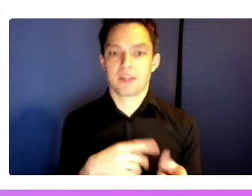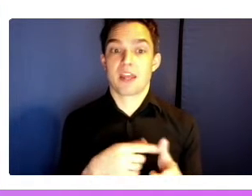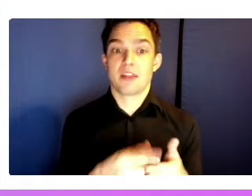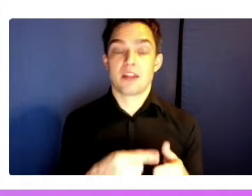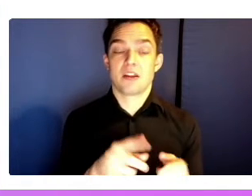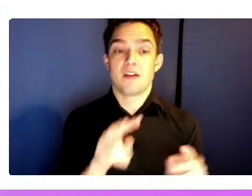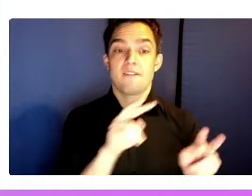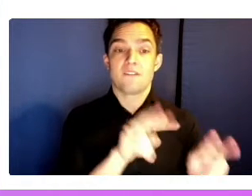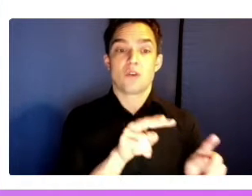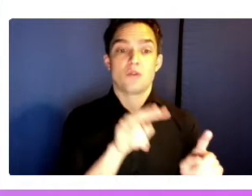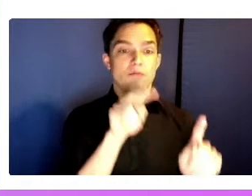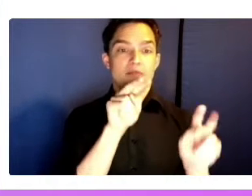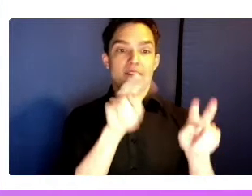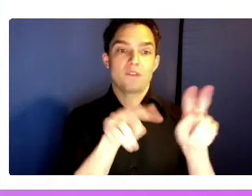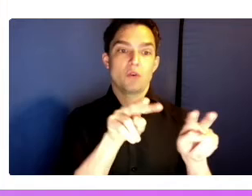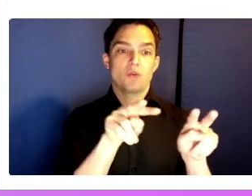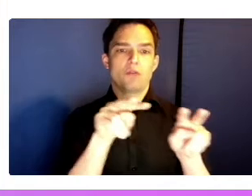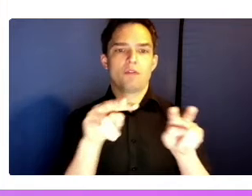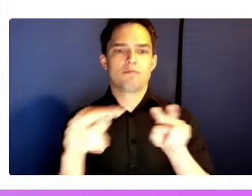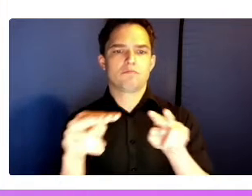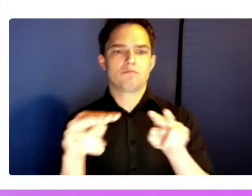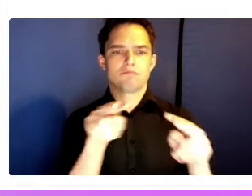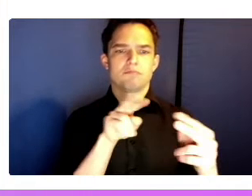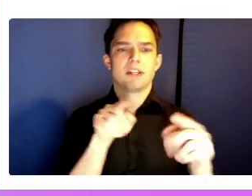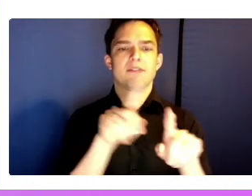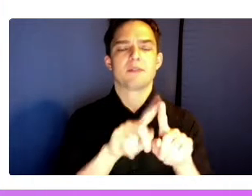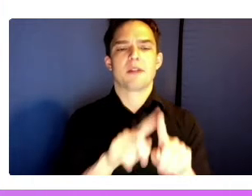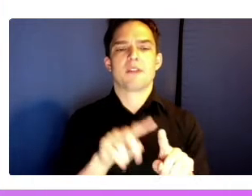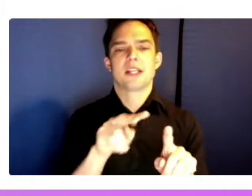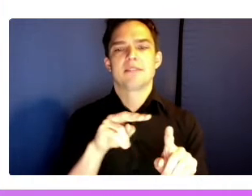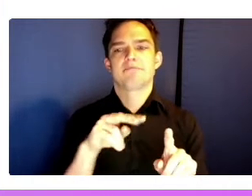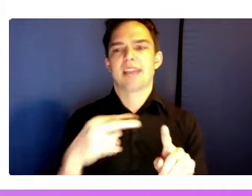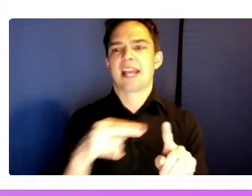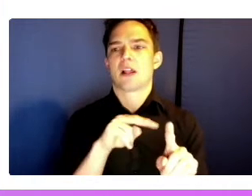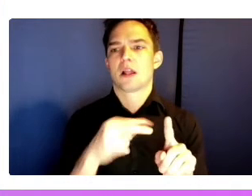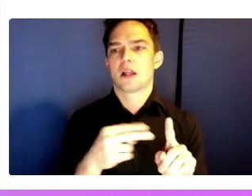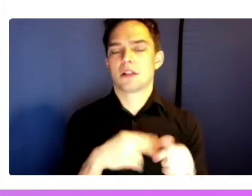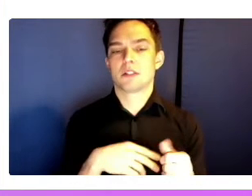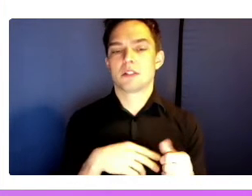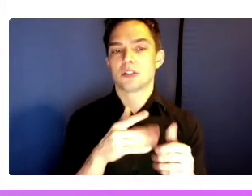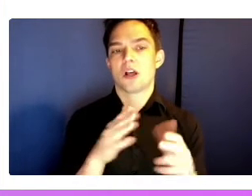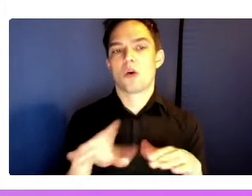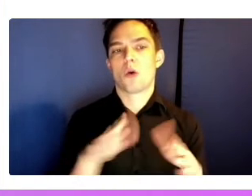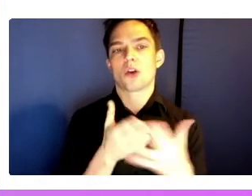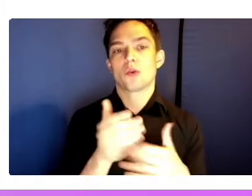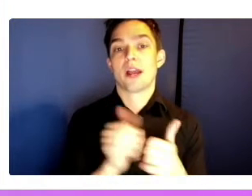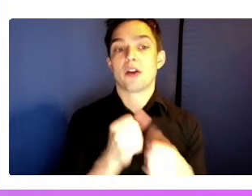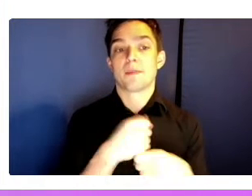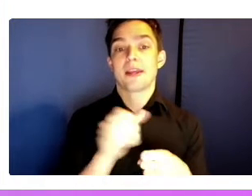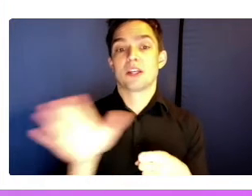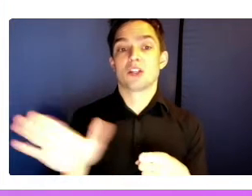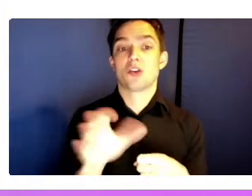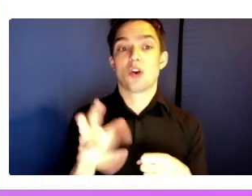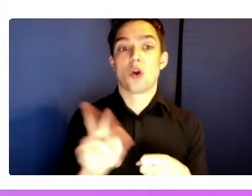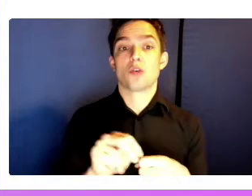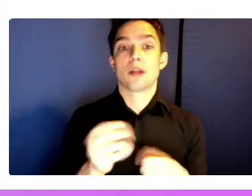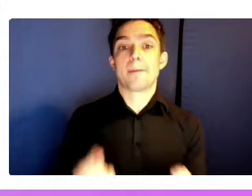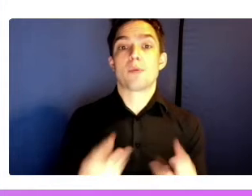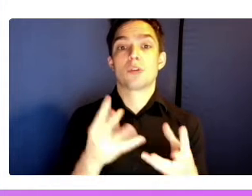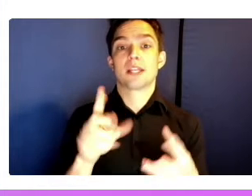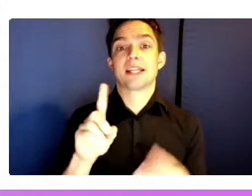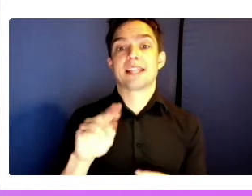from different angles. So I'm going to walk through how to create your own